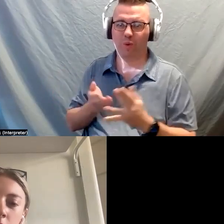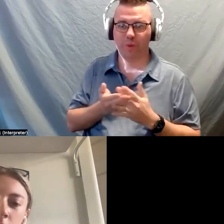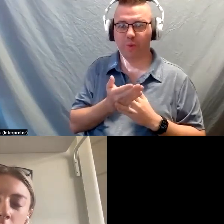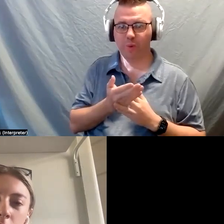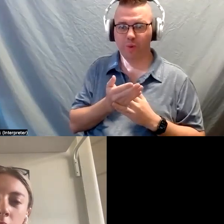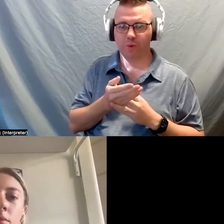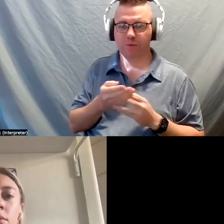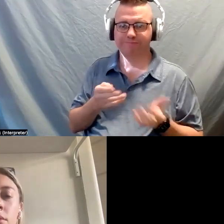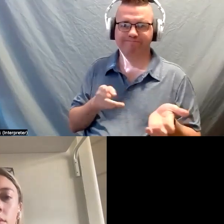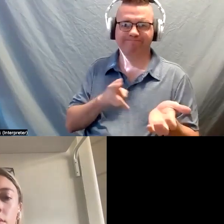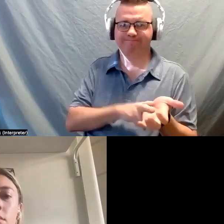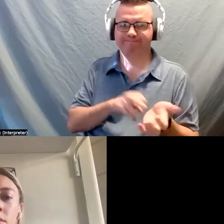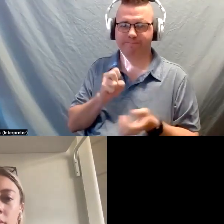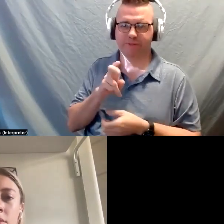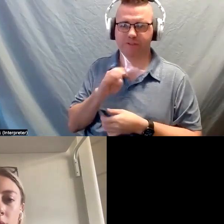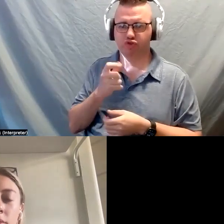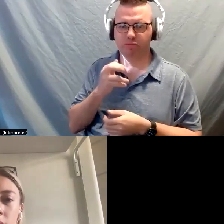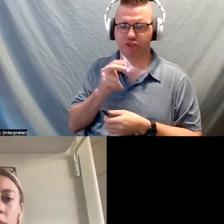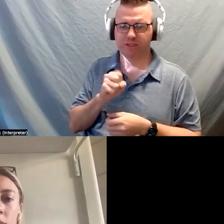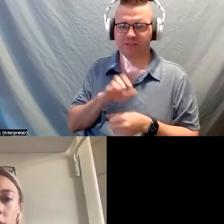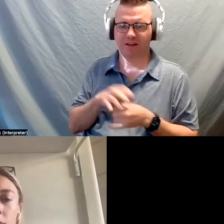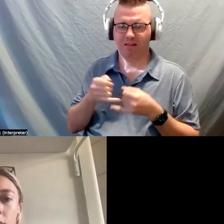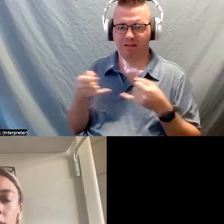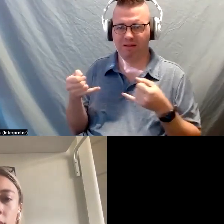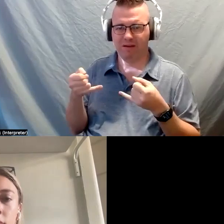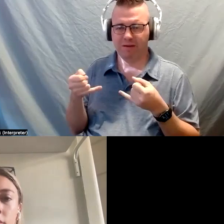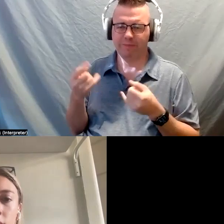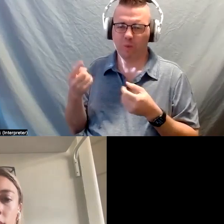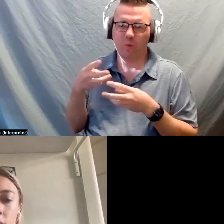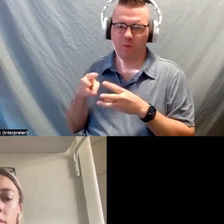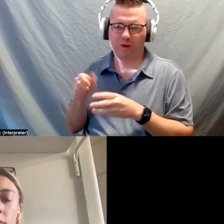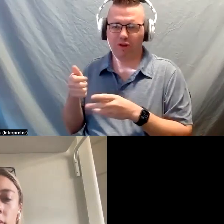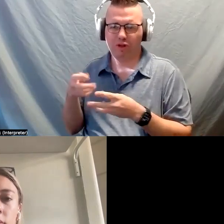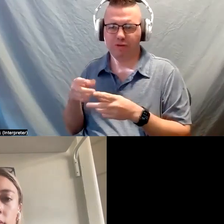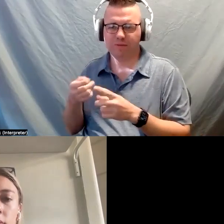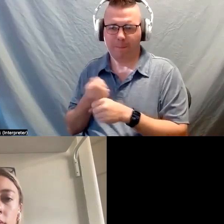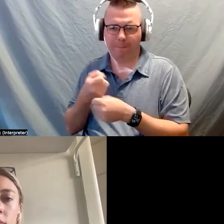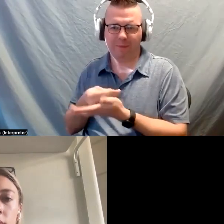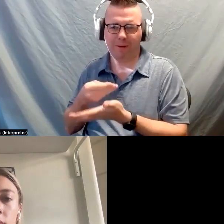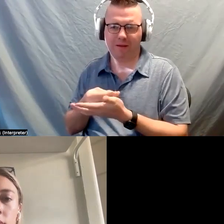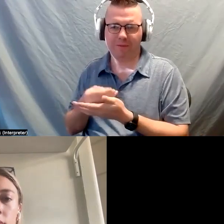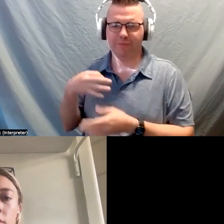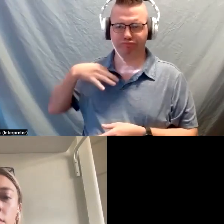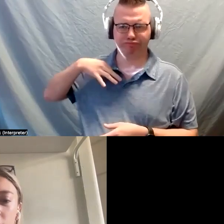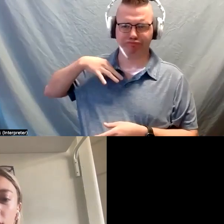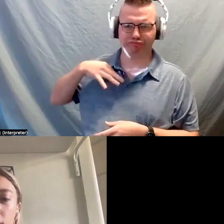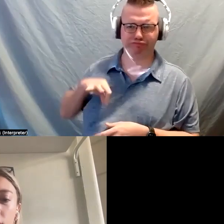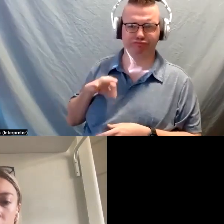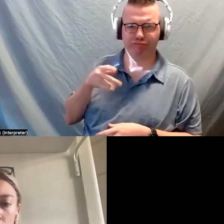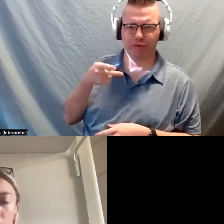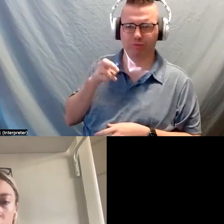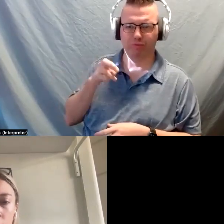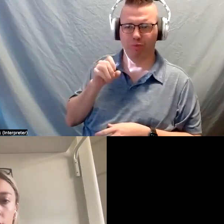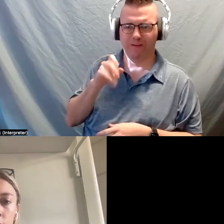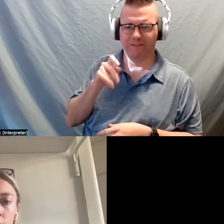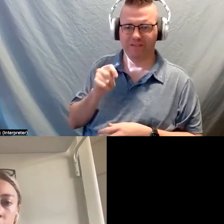through subscriptions online, one way or the other. The profit motive looks to the